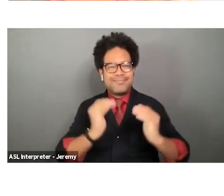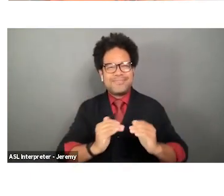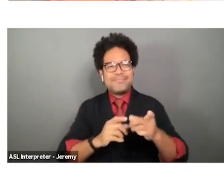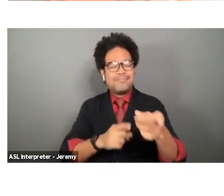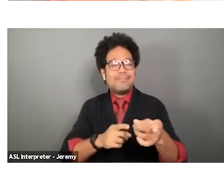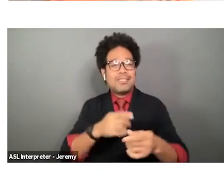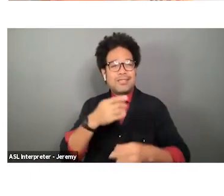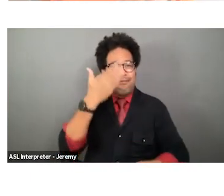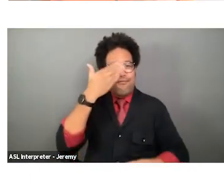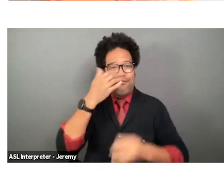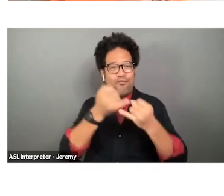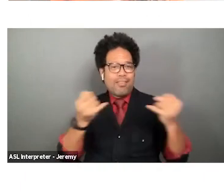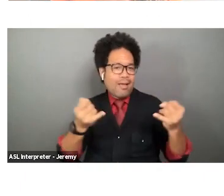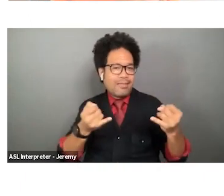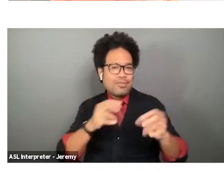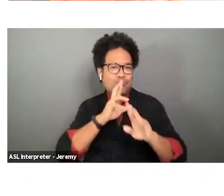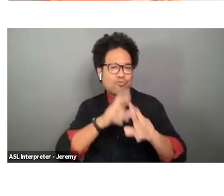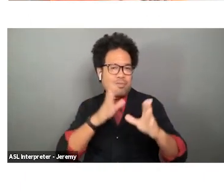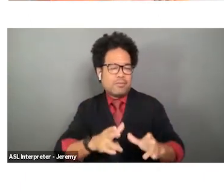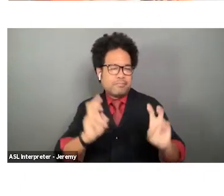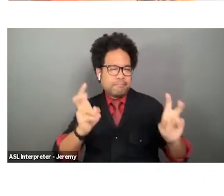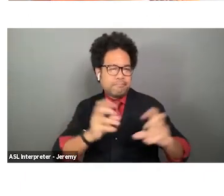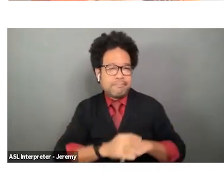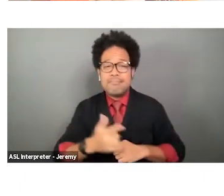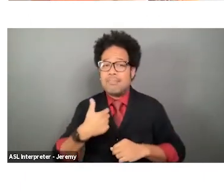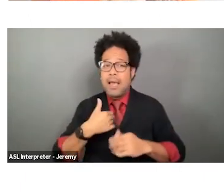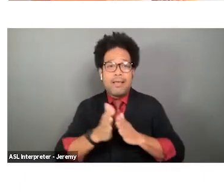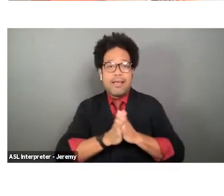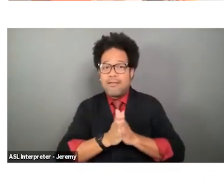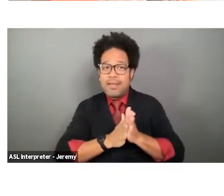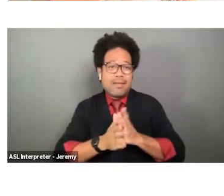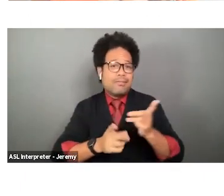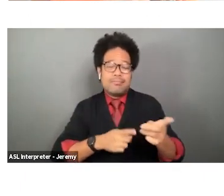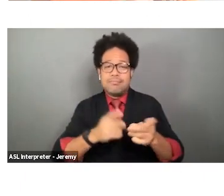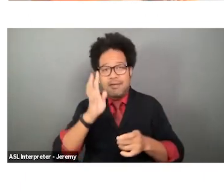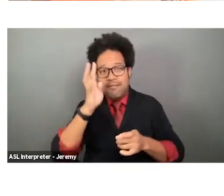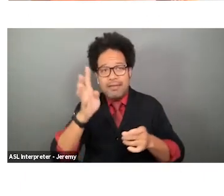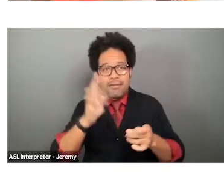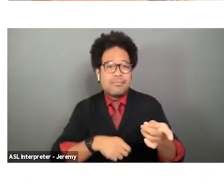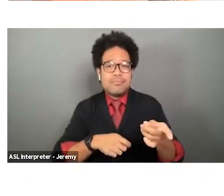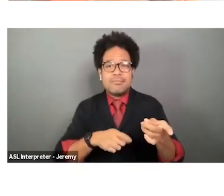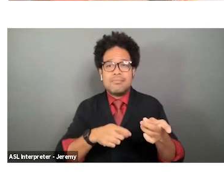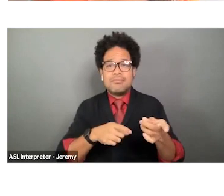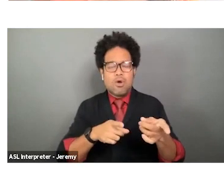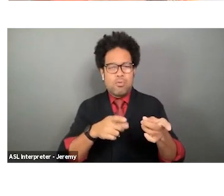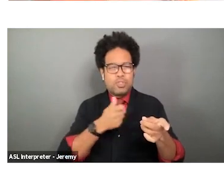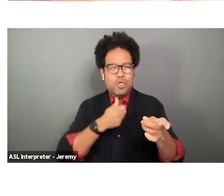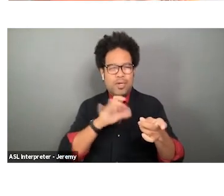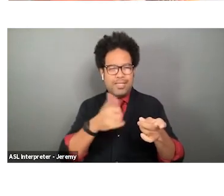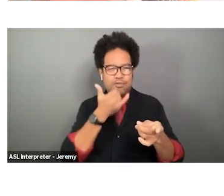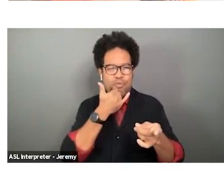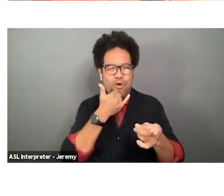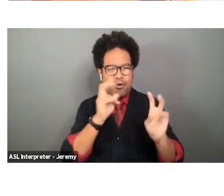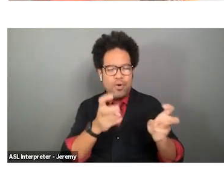let's talk about frontline responders. I innovate, pioneer, and invent. That's the wrong thing,